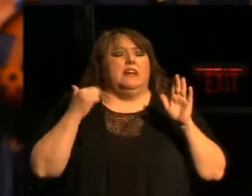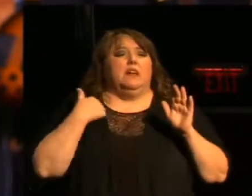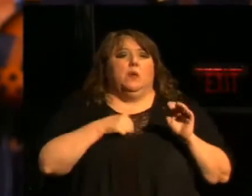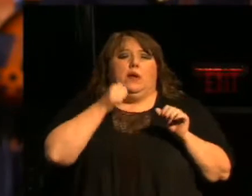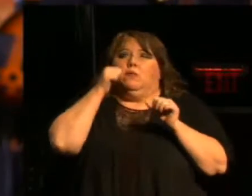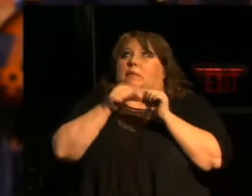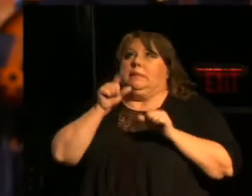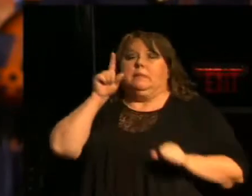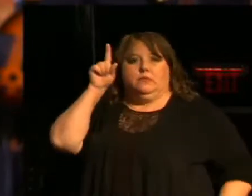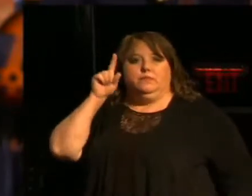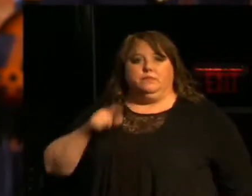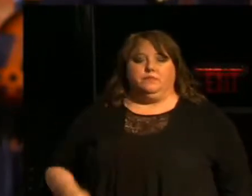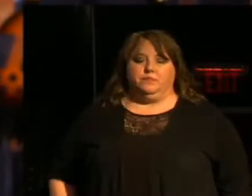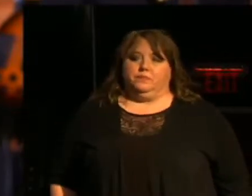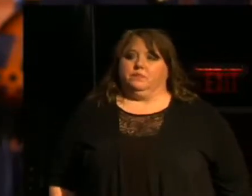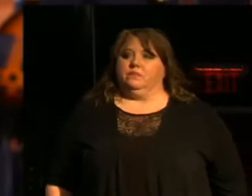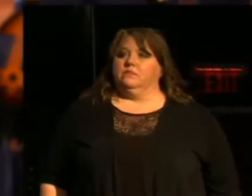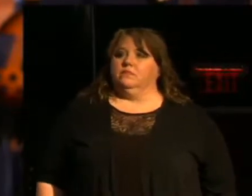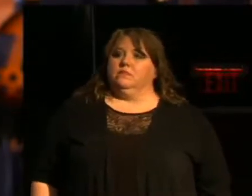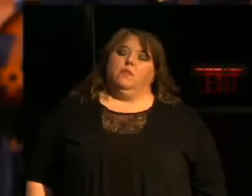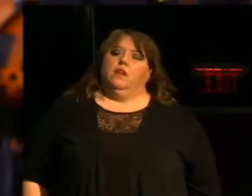about this. 'Cause with